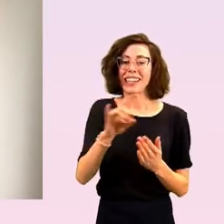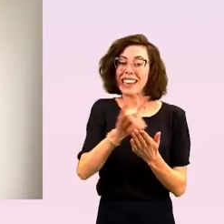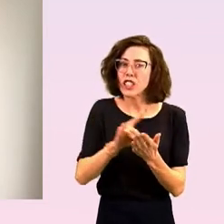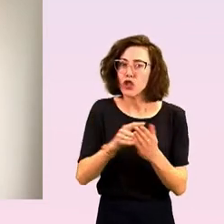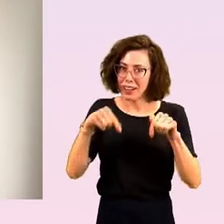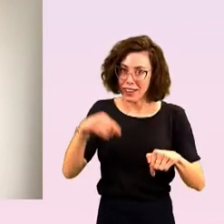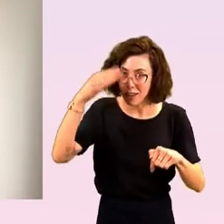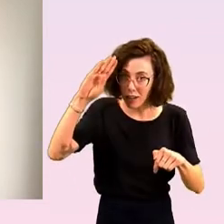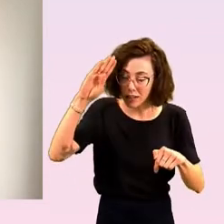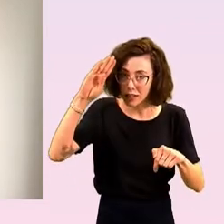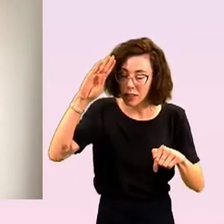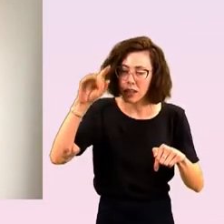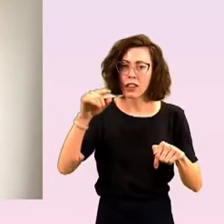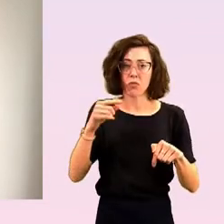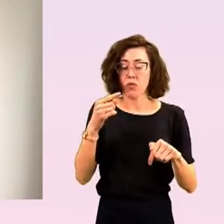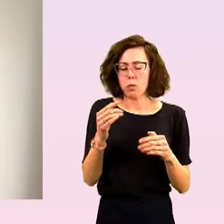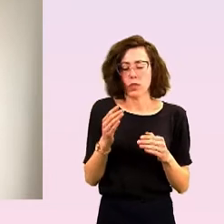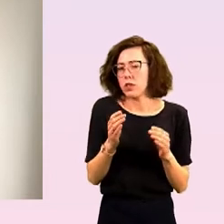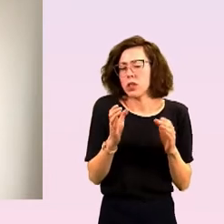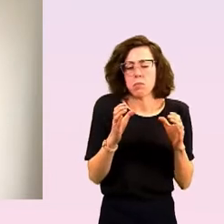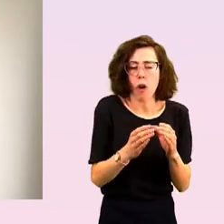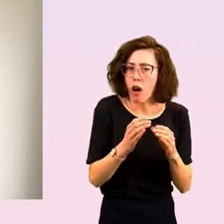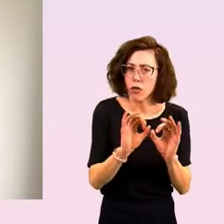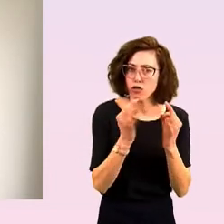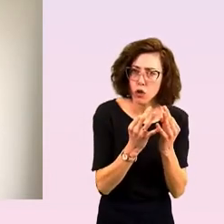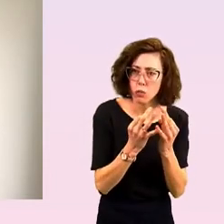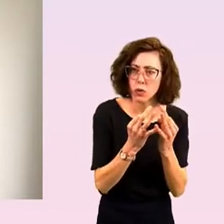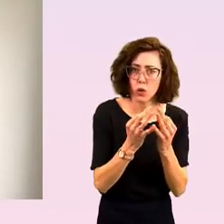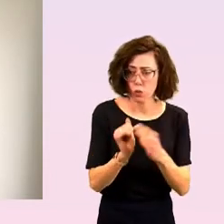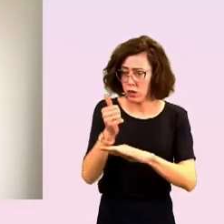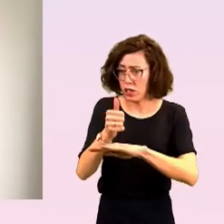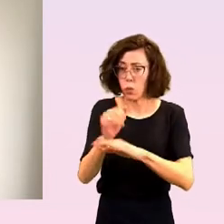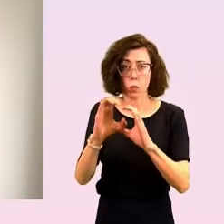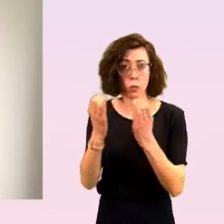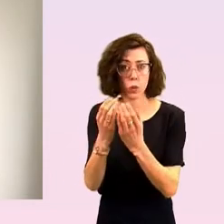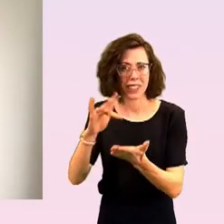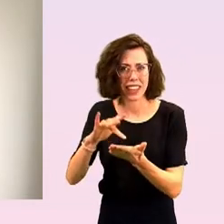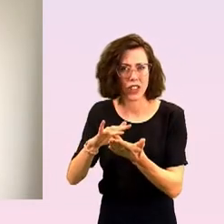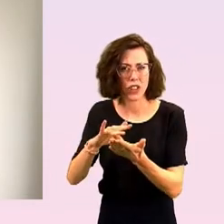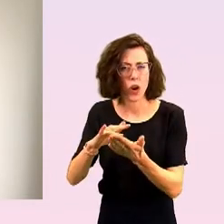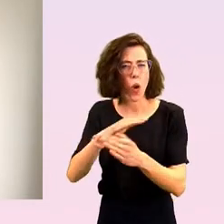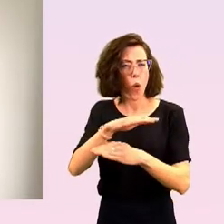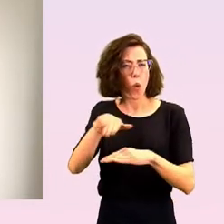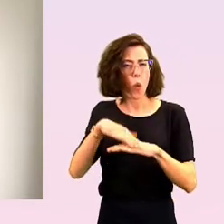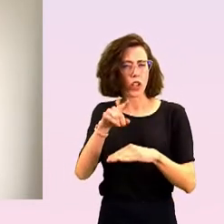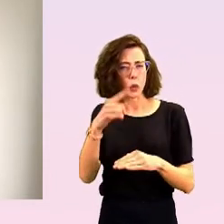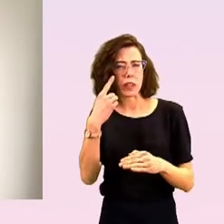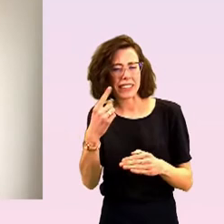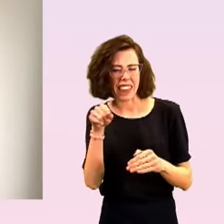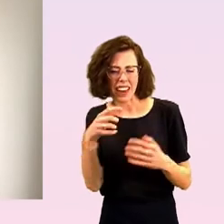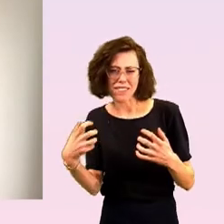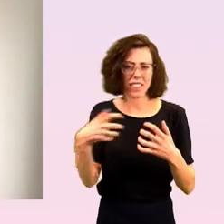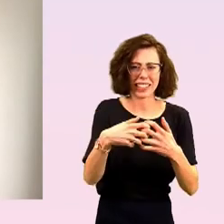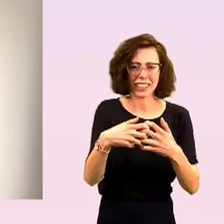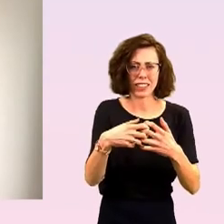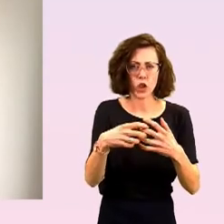for decades, from small student groups to establishing community centers, where do they fit, or where do you see them fitting in the history